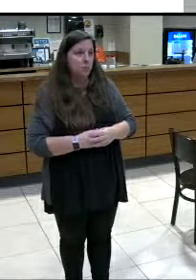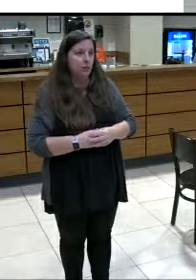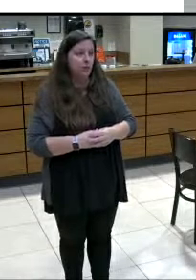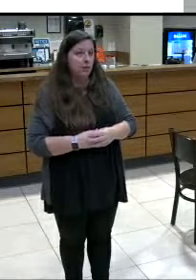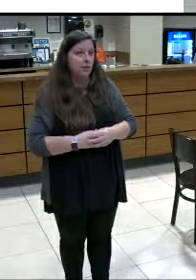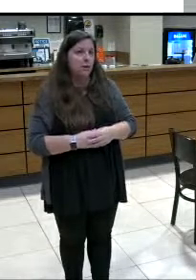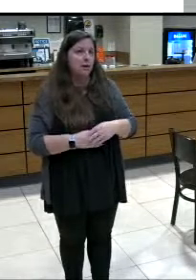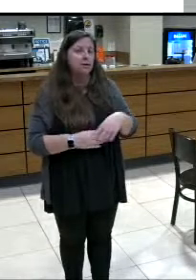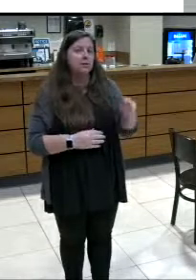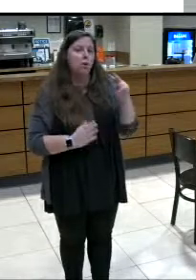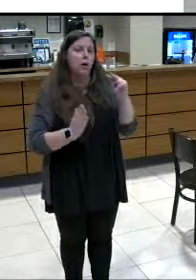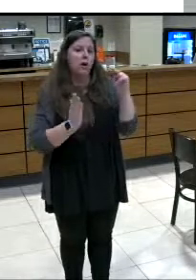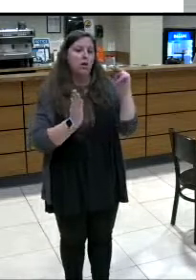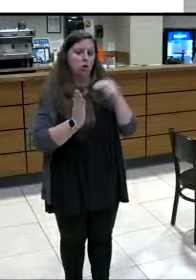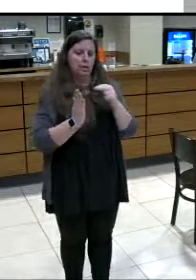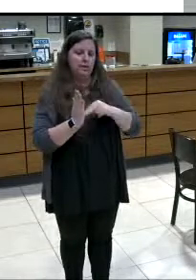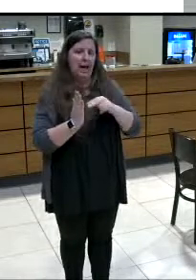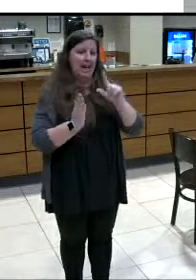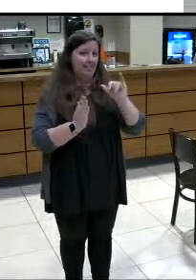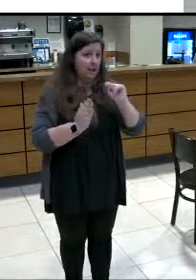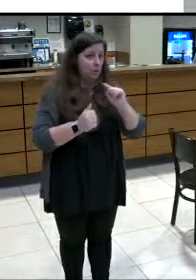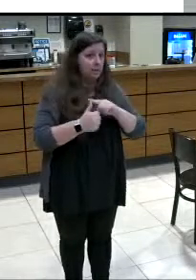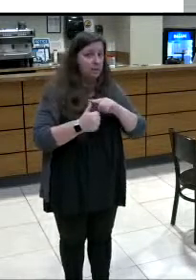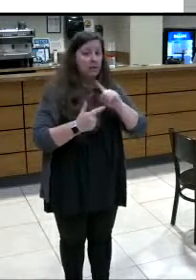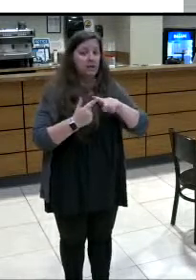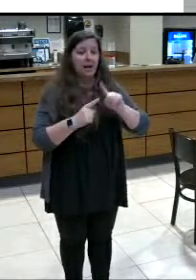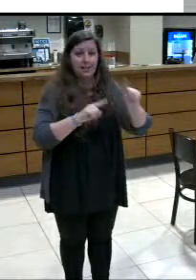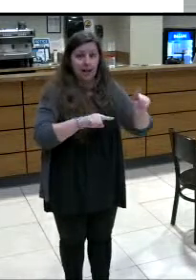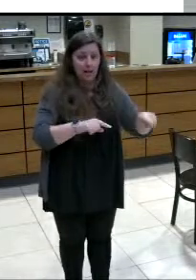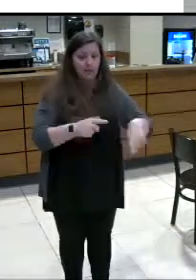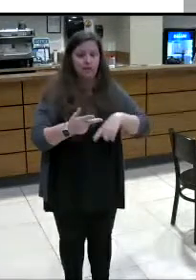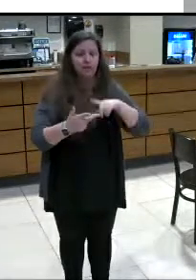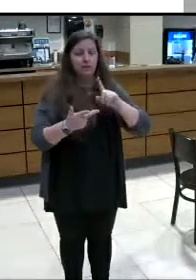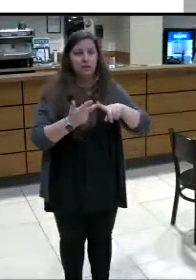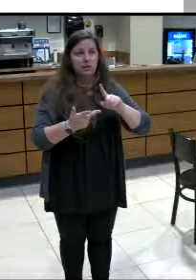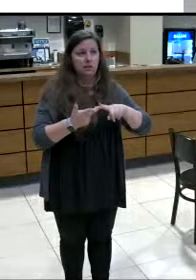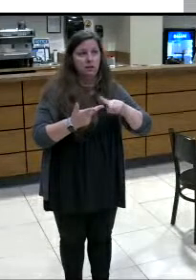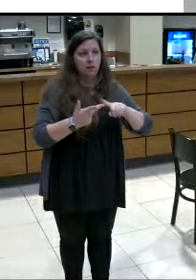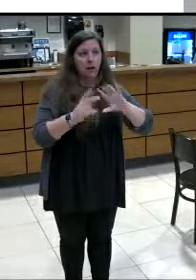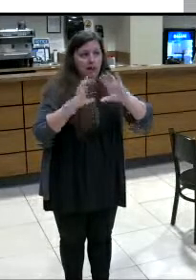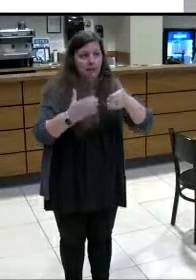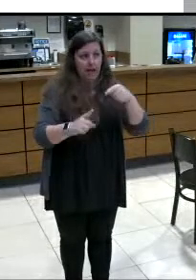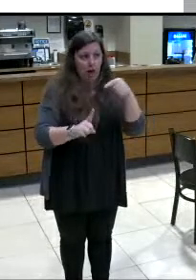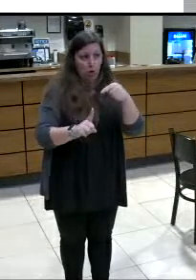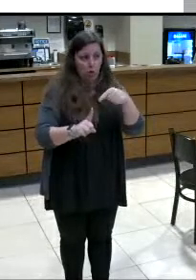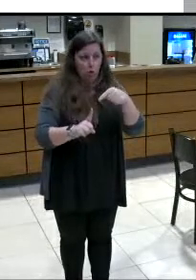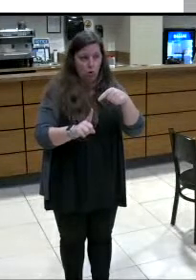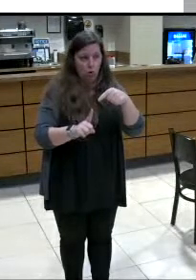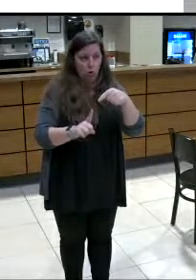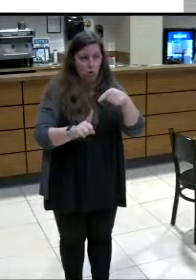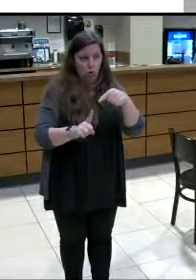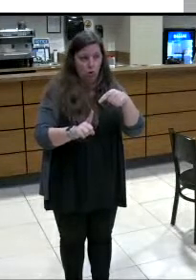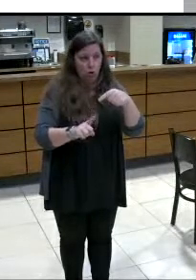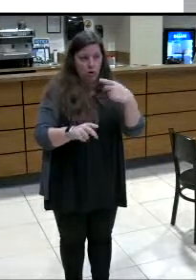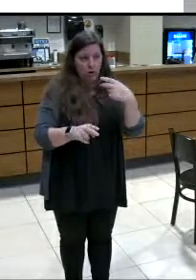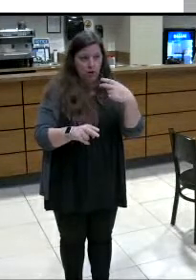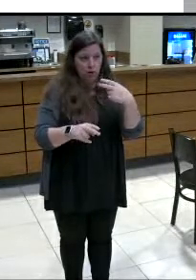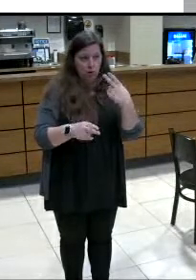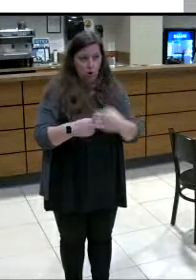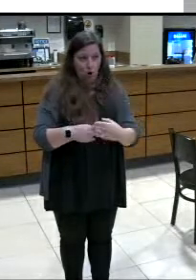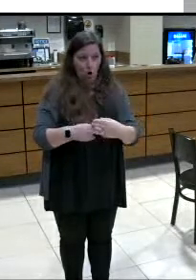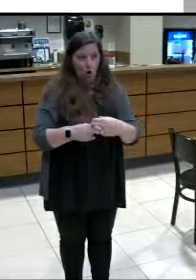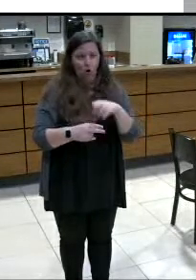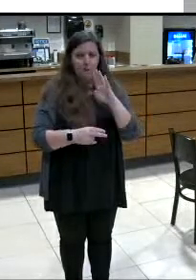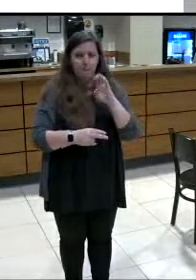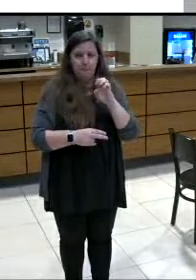it looks at literacy, it looks at attendance, and it looks at this category, which is called Beyond the Core. So in the